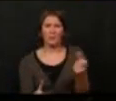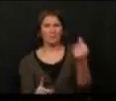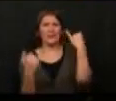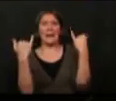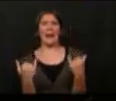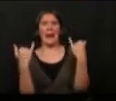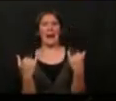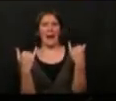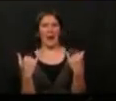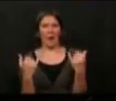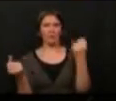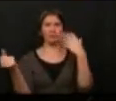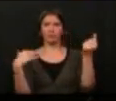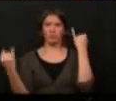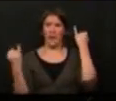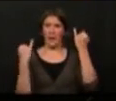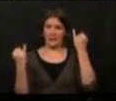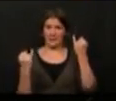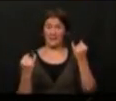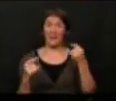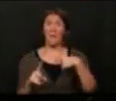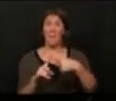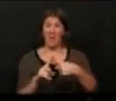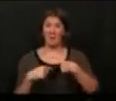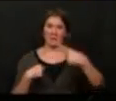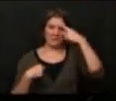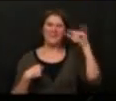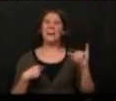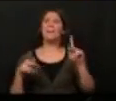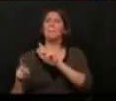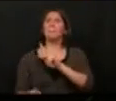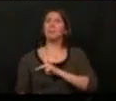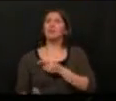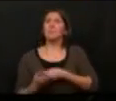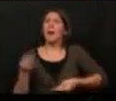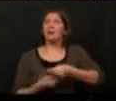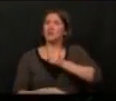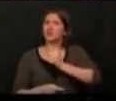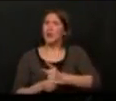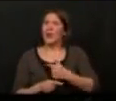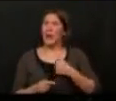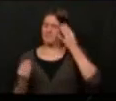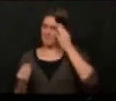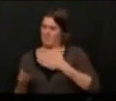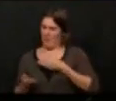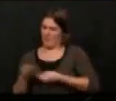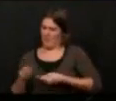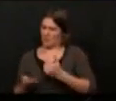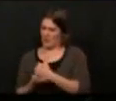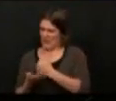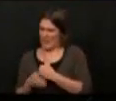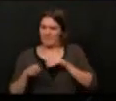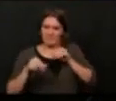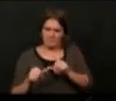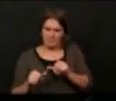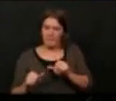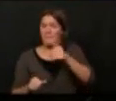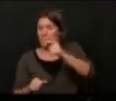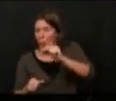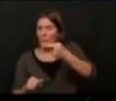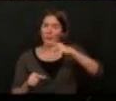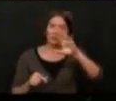of sort of dealing with our own finances. We know what it's like to set up a household, to run that well, to keep it warm, to keep it